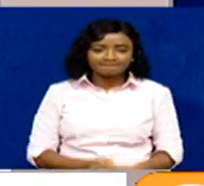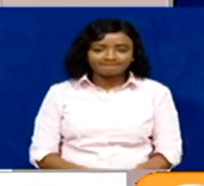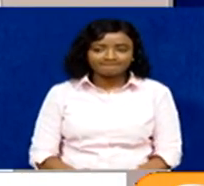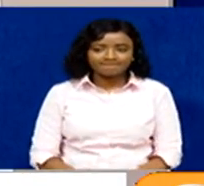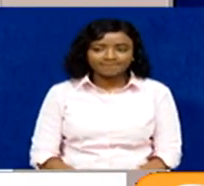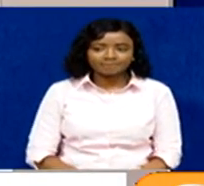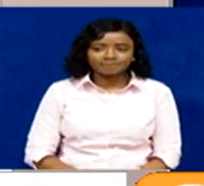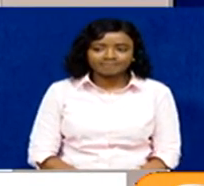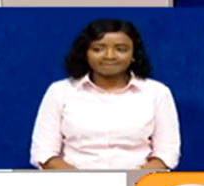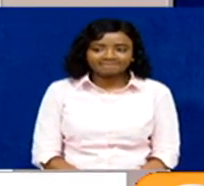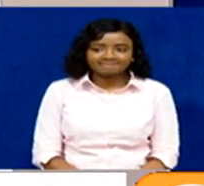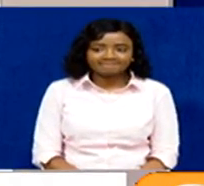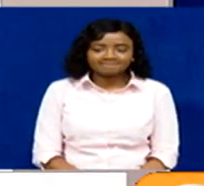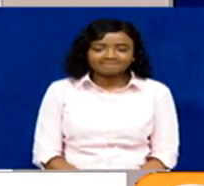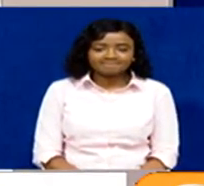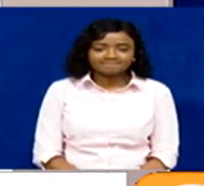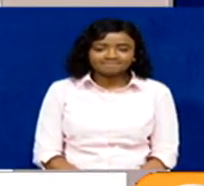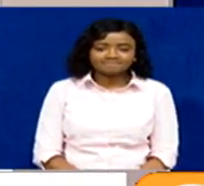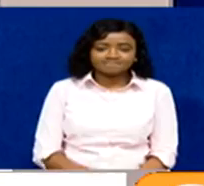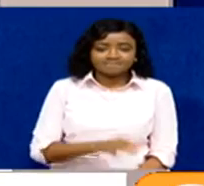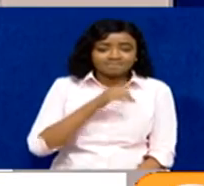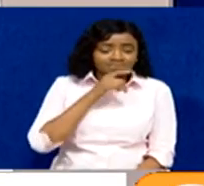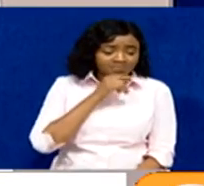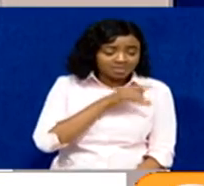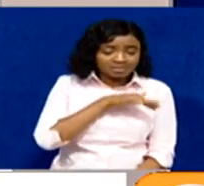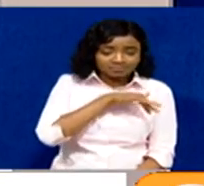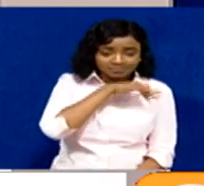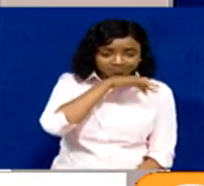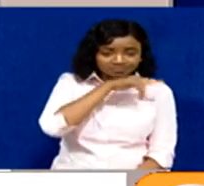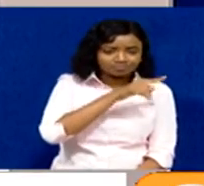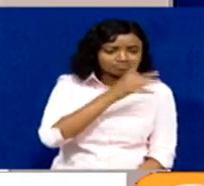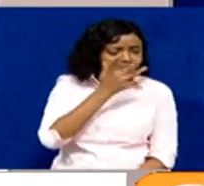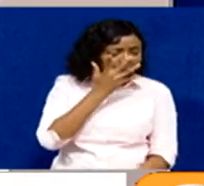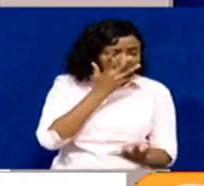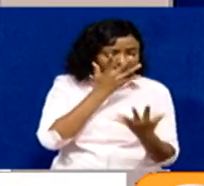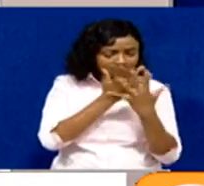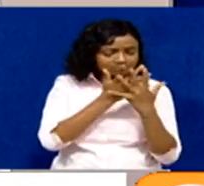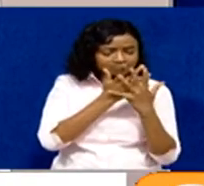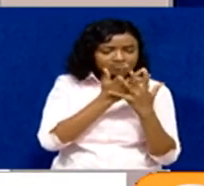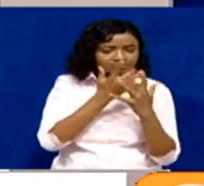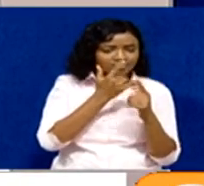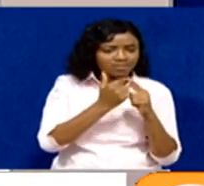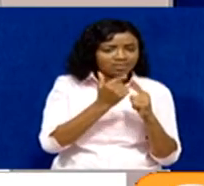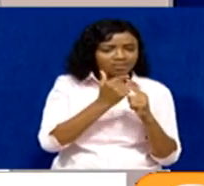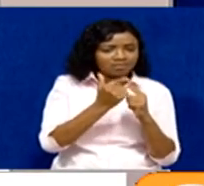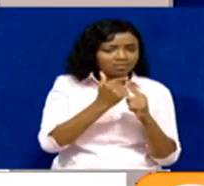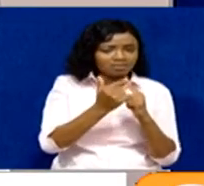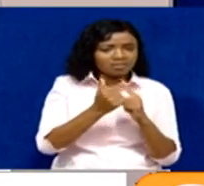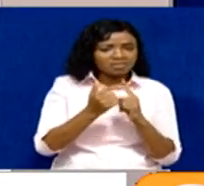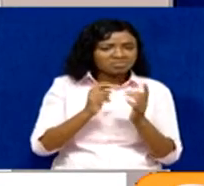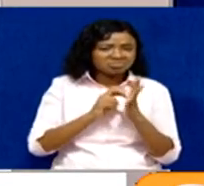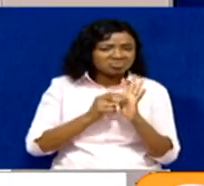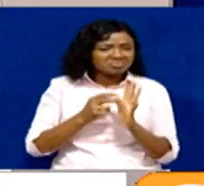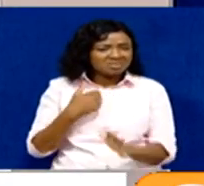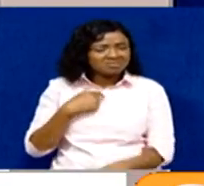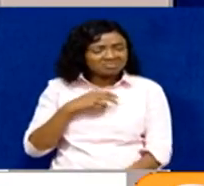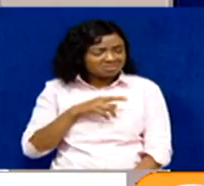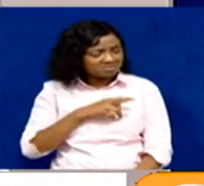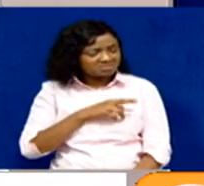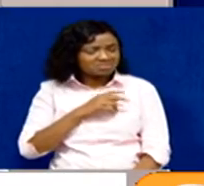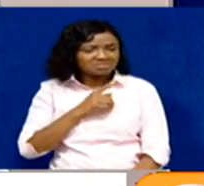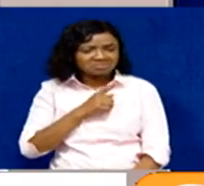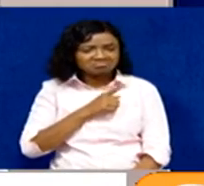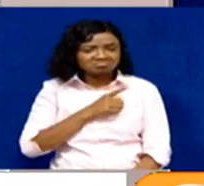he was jailed for quite a while. So this was the place which, yeah,